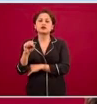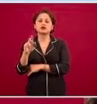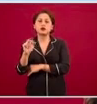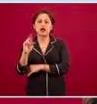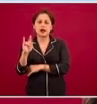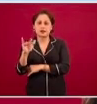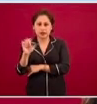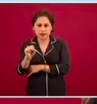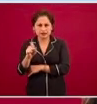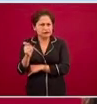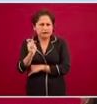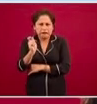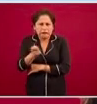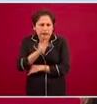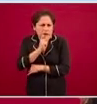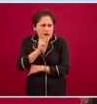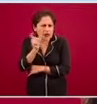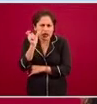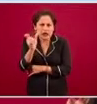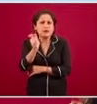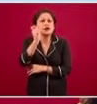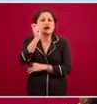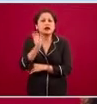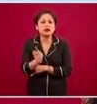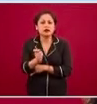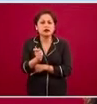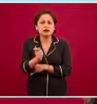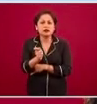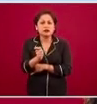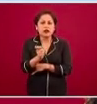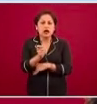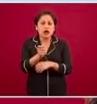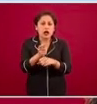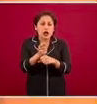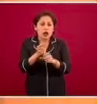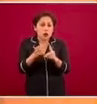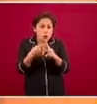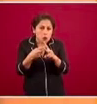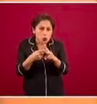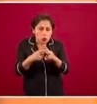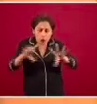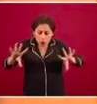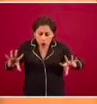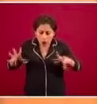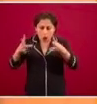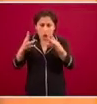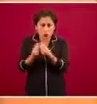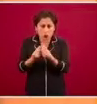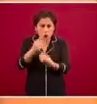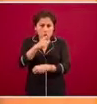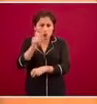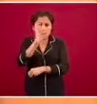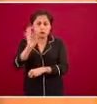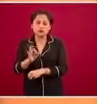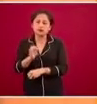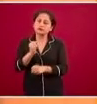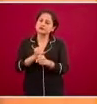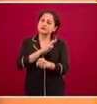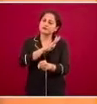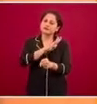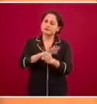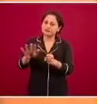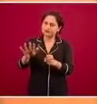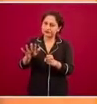when we are dealing with such phenomena, such as this one that is called, technically they're referred to as